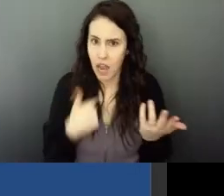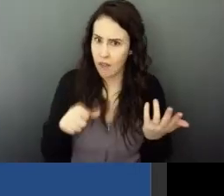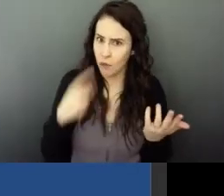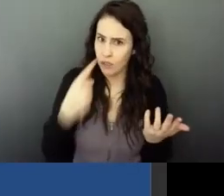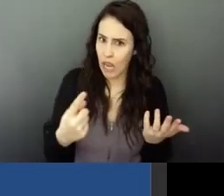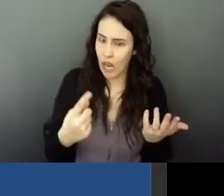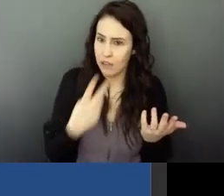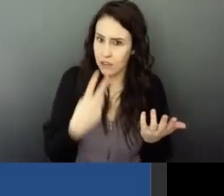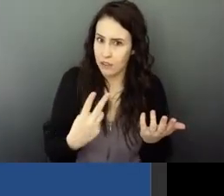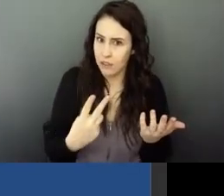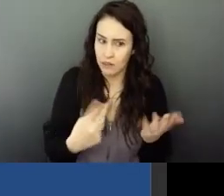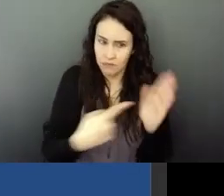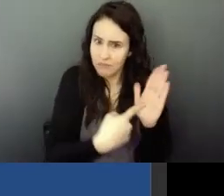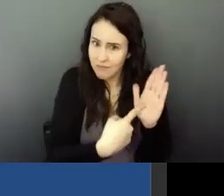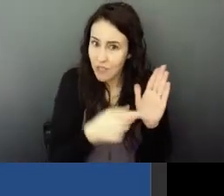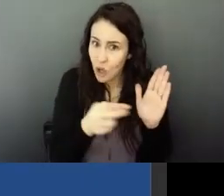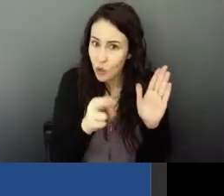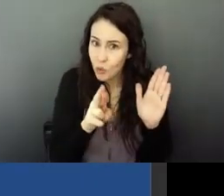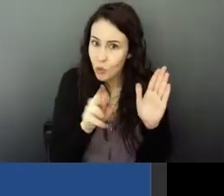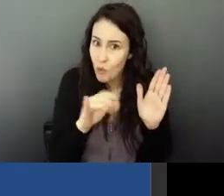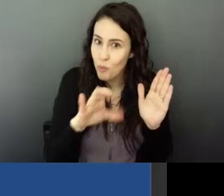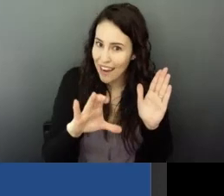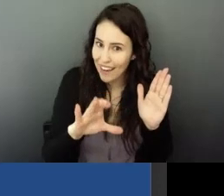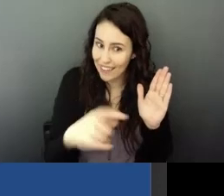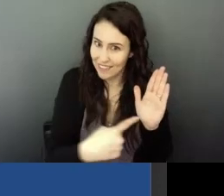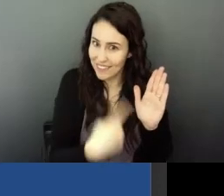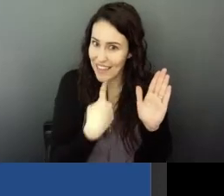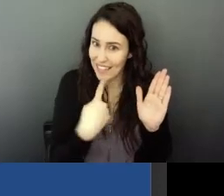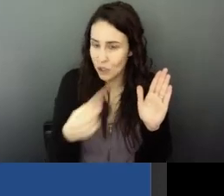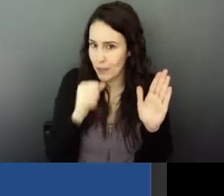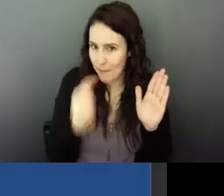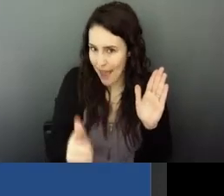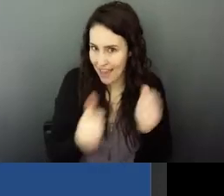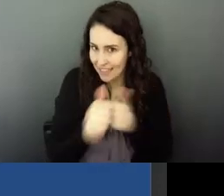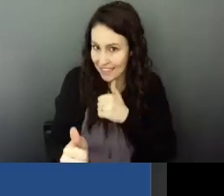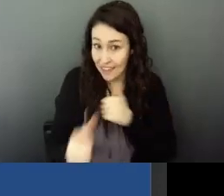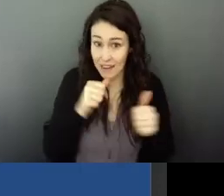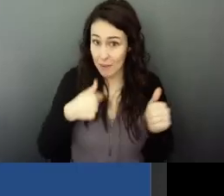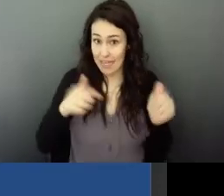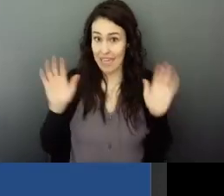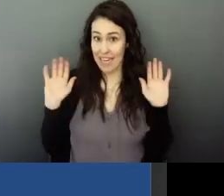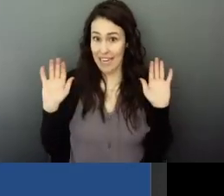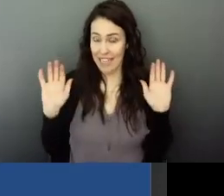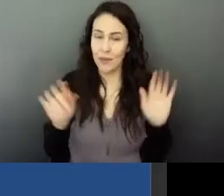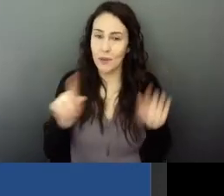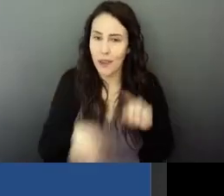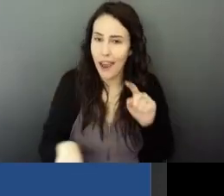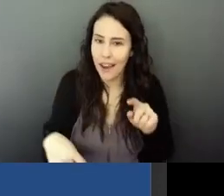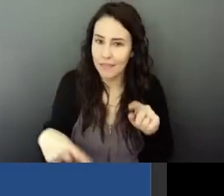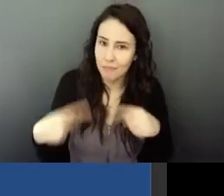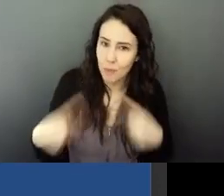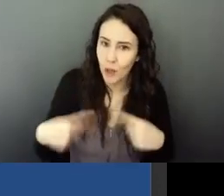pass. It's not me. You can't argue with that. It's right there. So I love not having